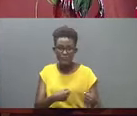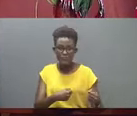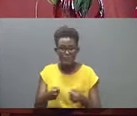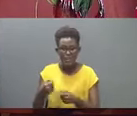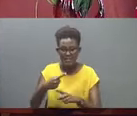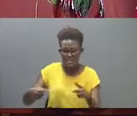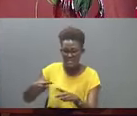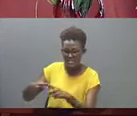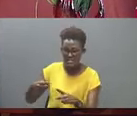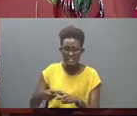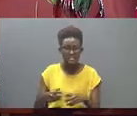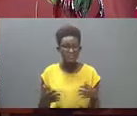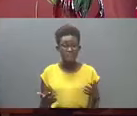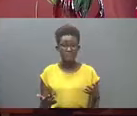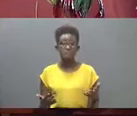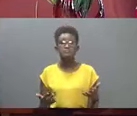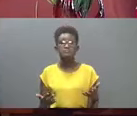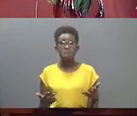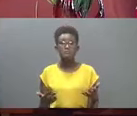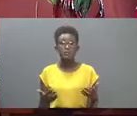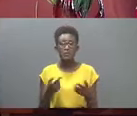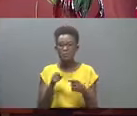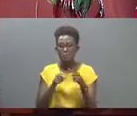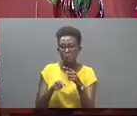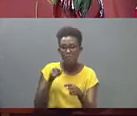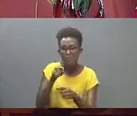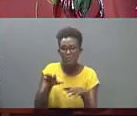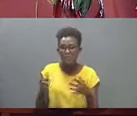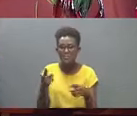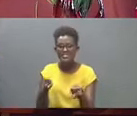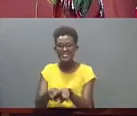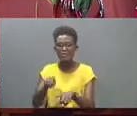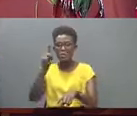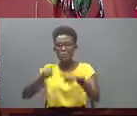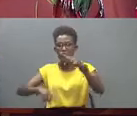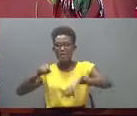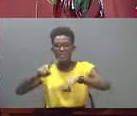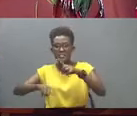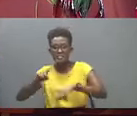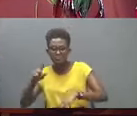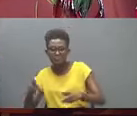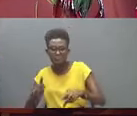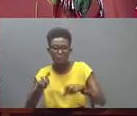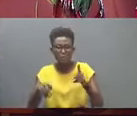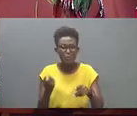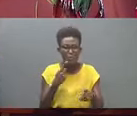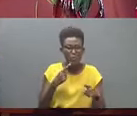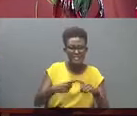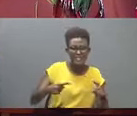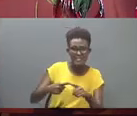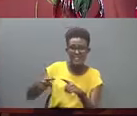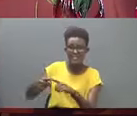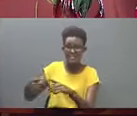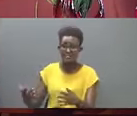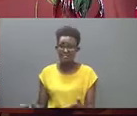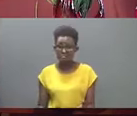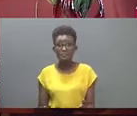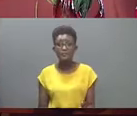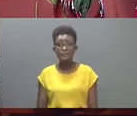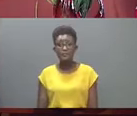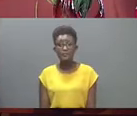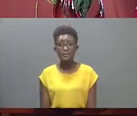one another, politicians inciting, you know, a people to fight other people. And you have